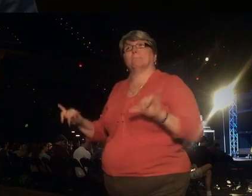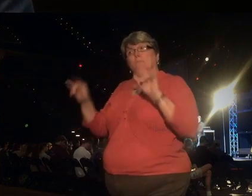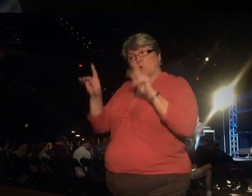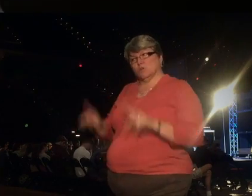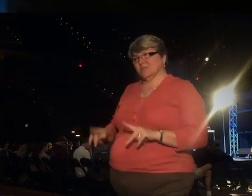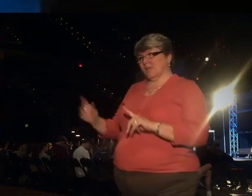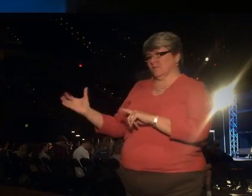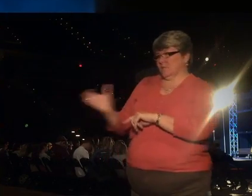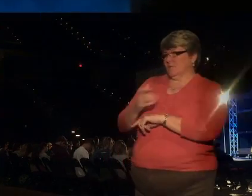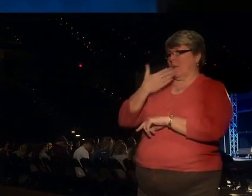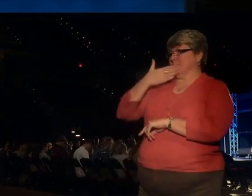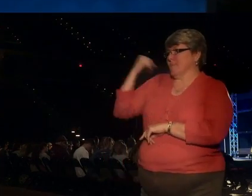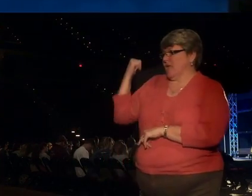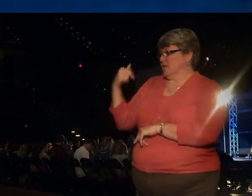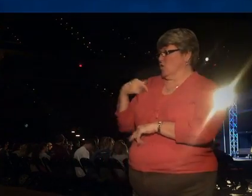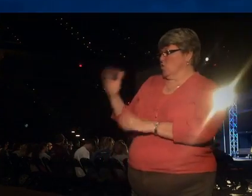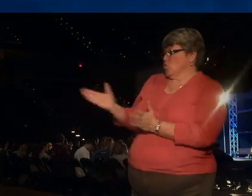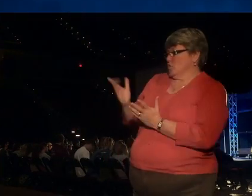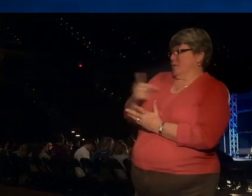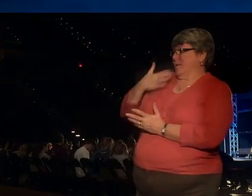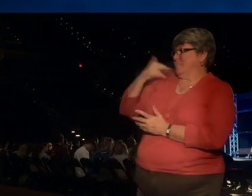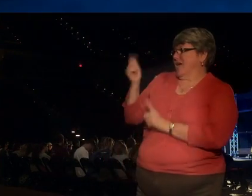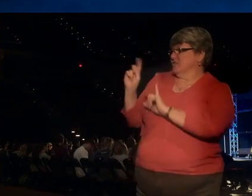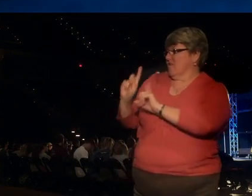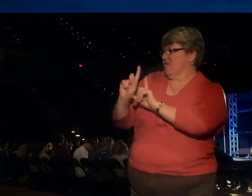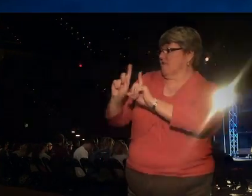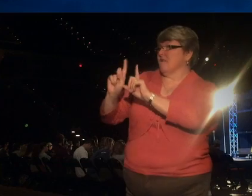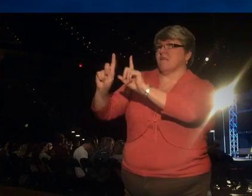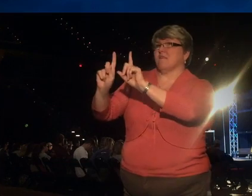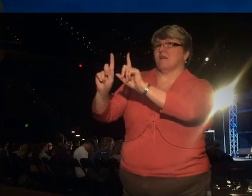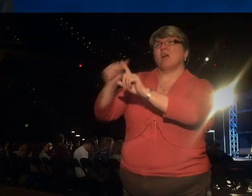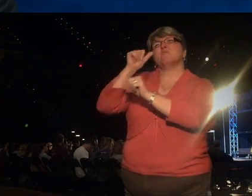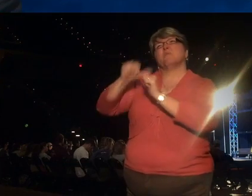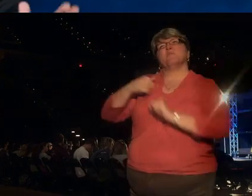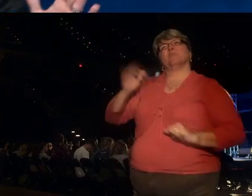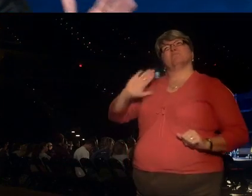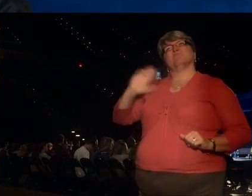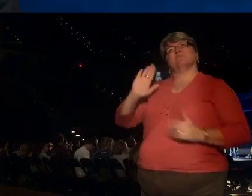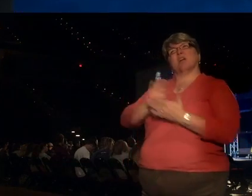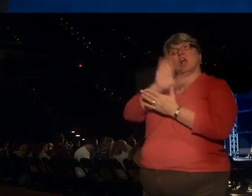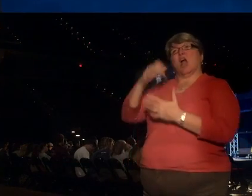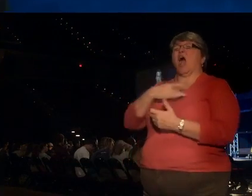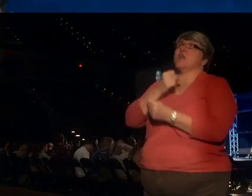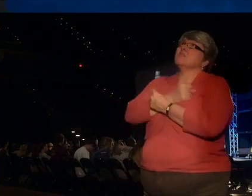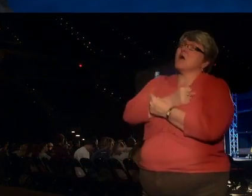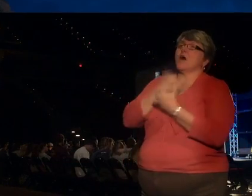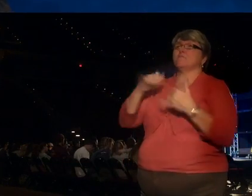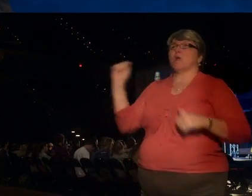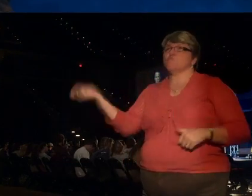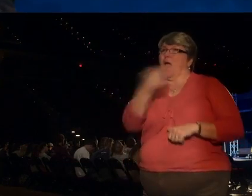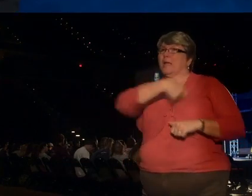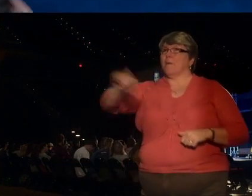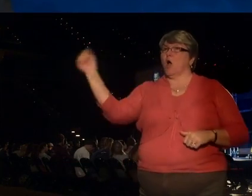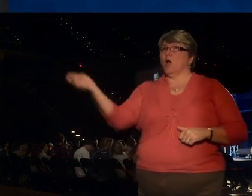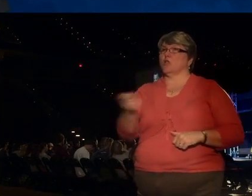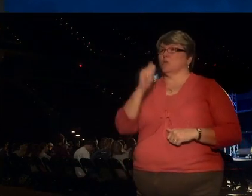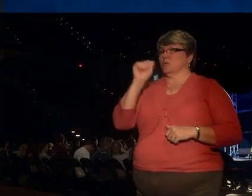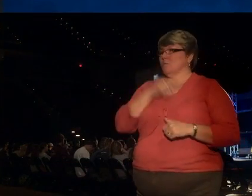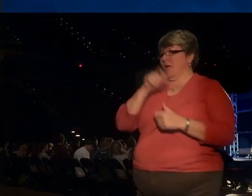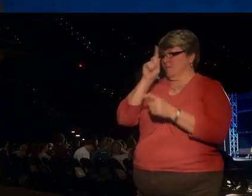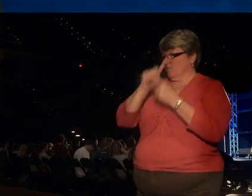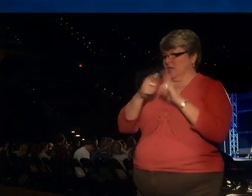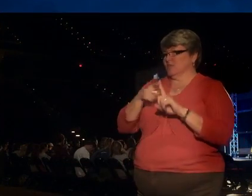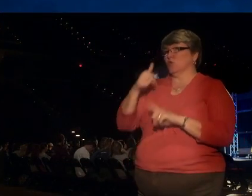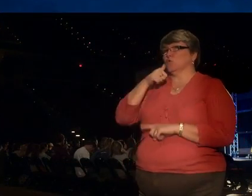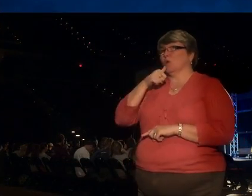best game. I remember for me, when I was in college, I used to love to play racquetball with my buddies, and we would go, and there was this group of girls that always wanted to go with